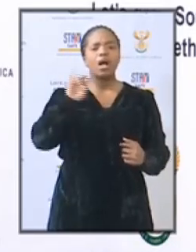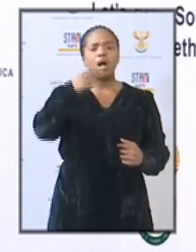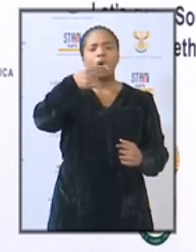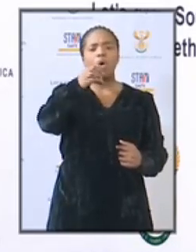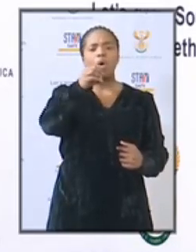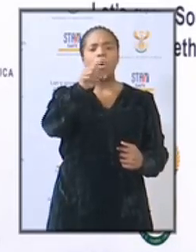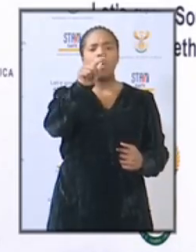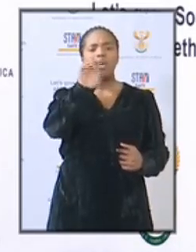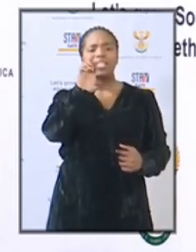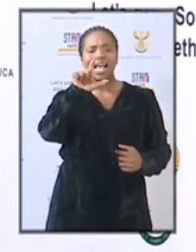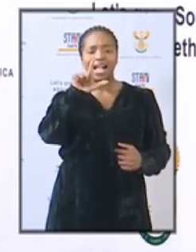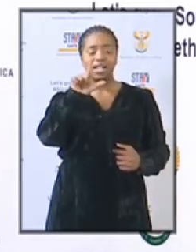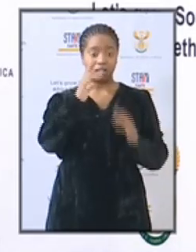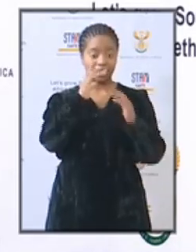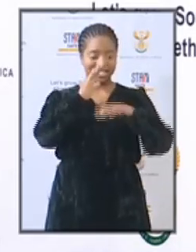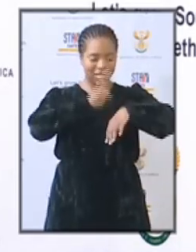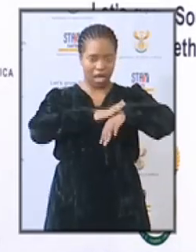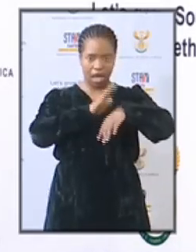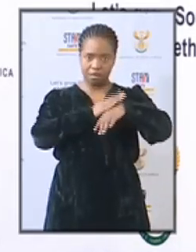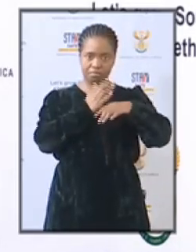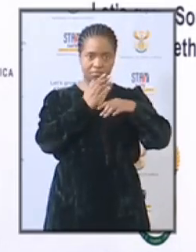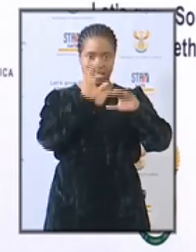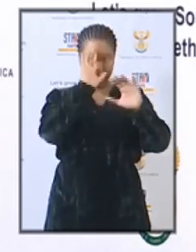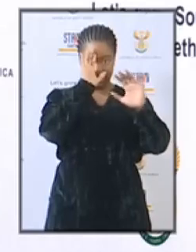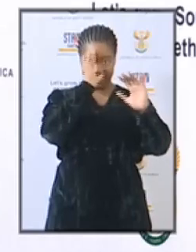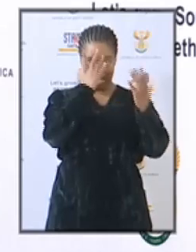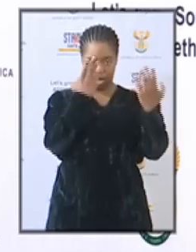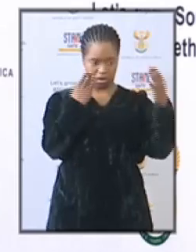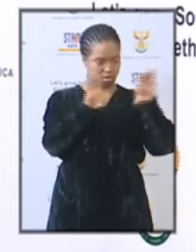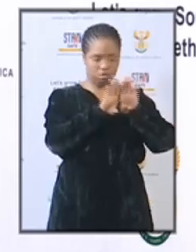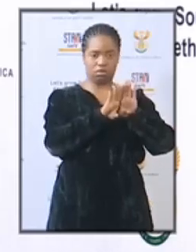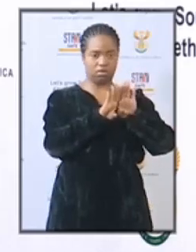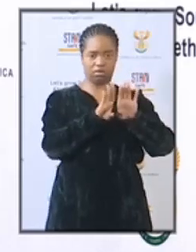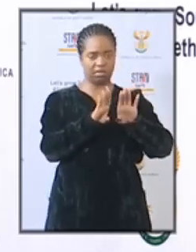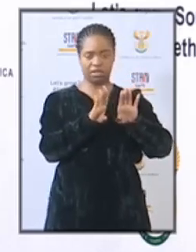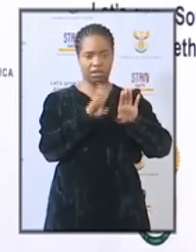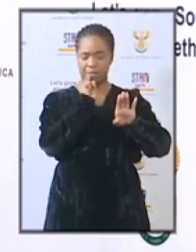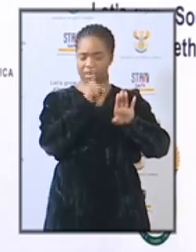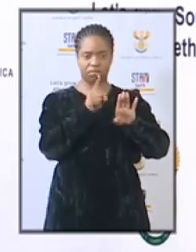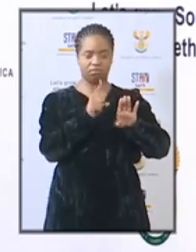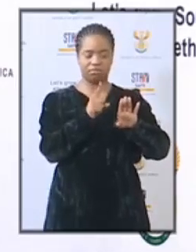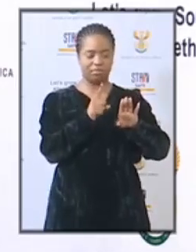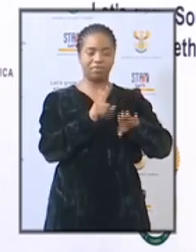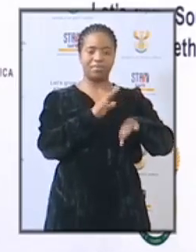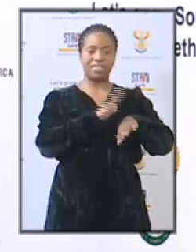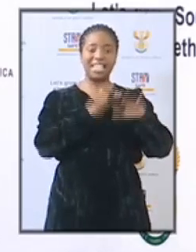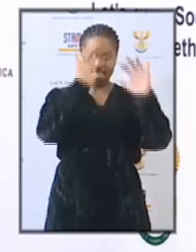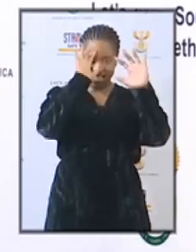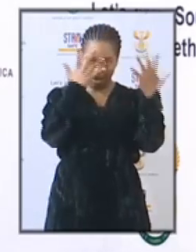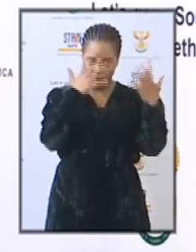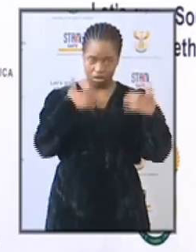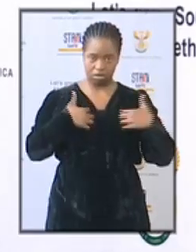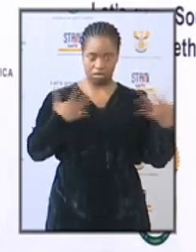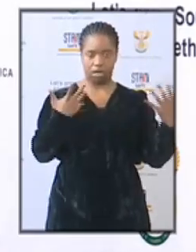10 o'clock they need to close. They need to have closed because it's a curfew time. Curfew starts at 10.